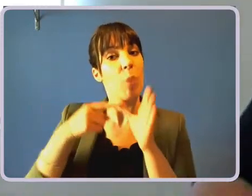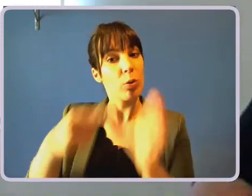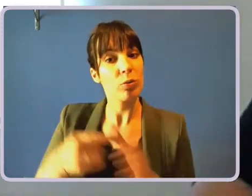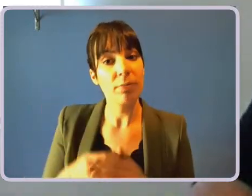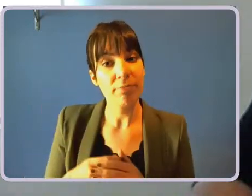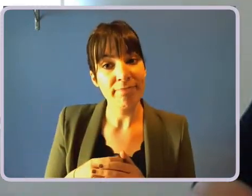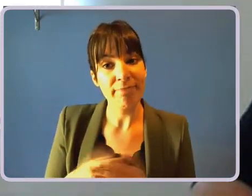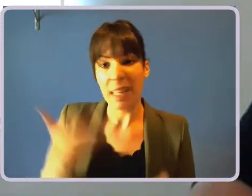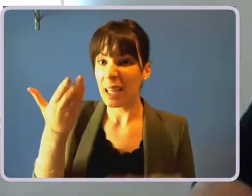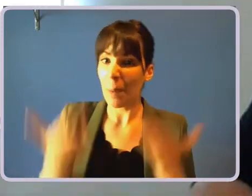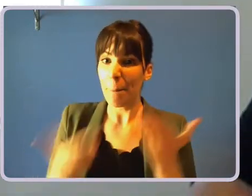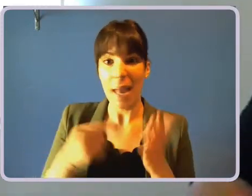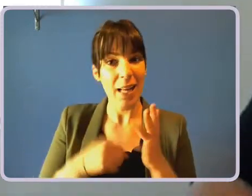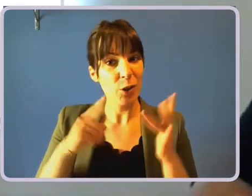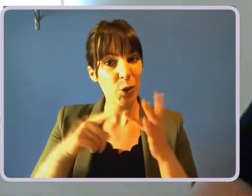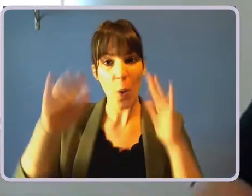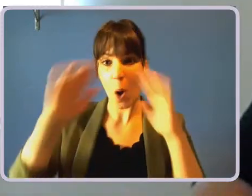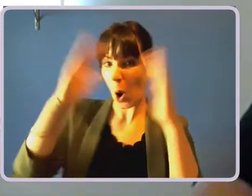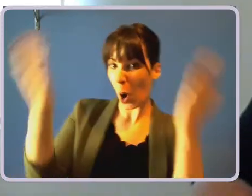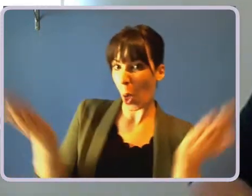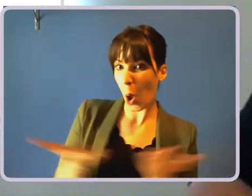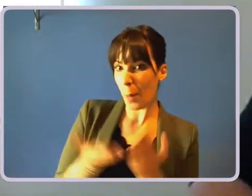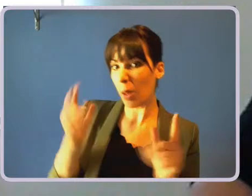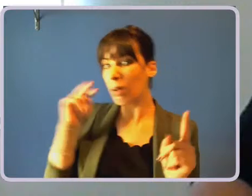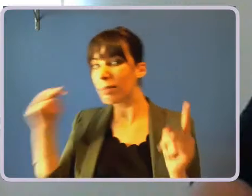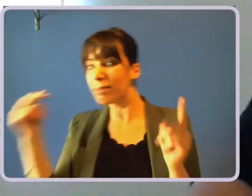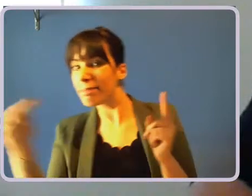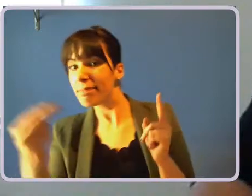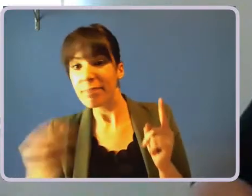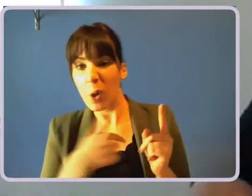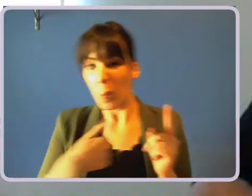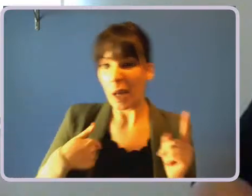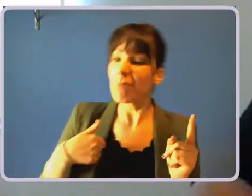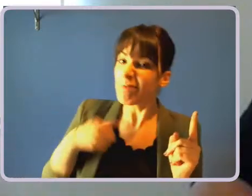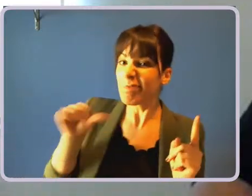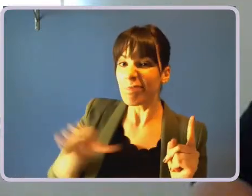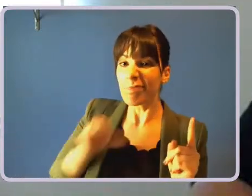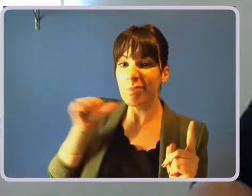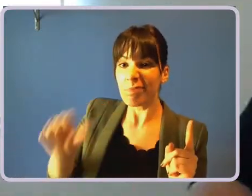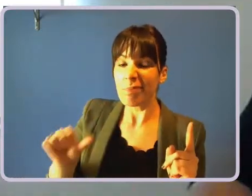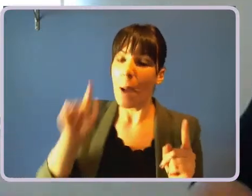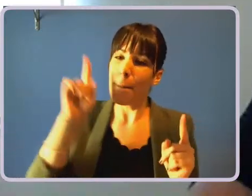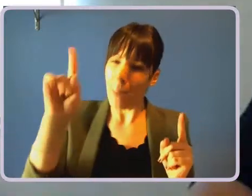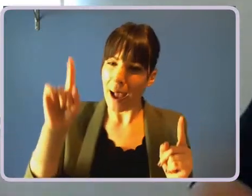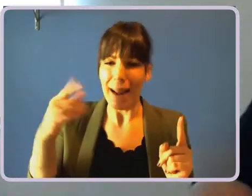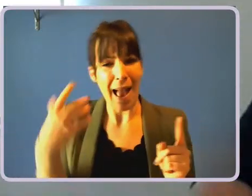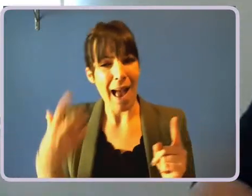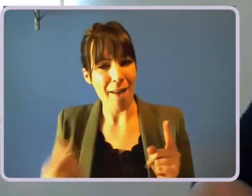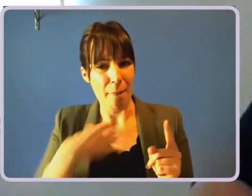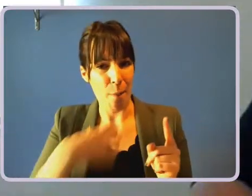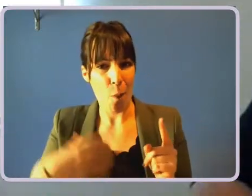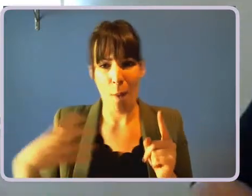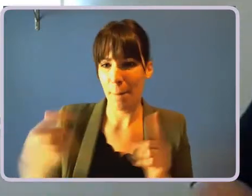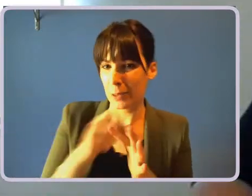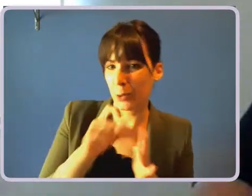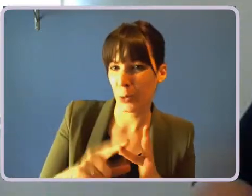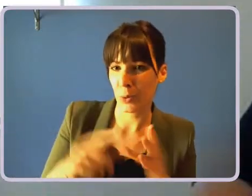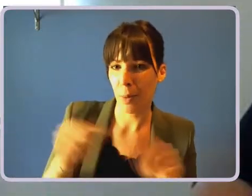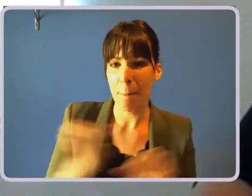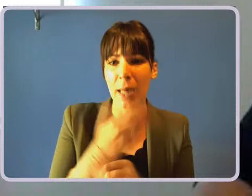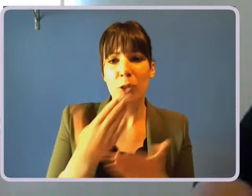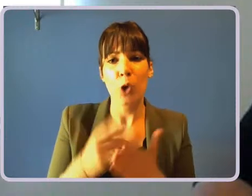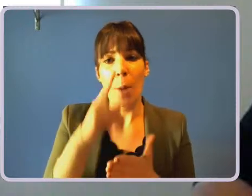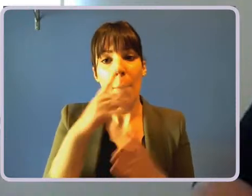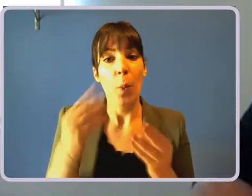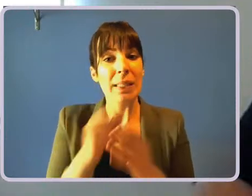we aren't doing too badly. However, there's so much more we need to do to ensure that people with disabilities have the same protections